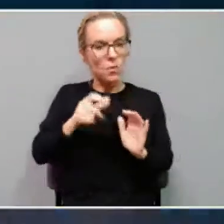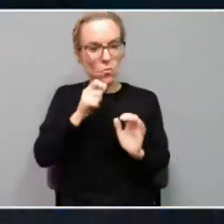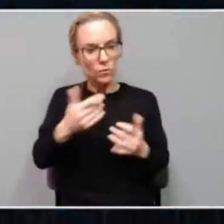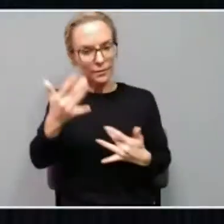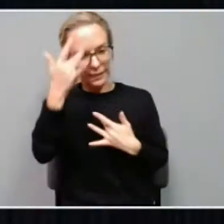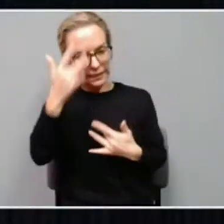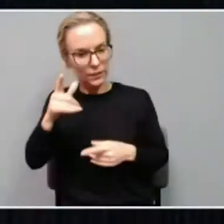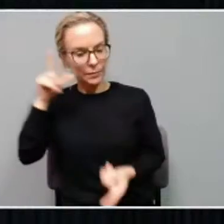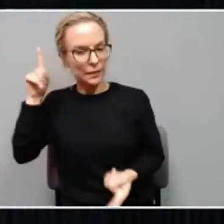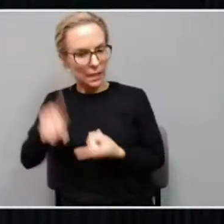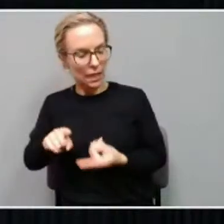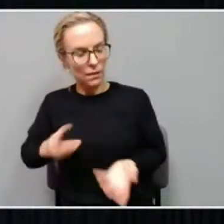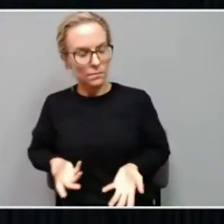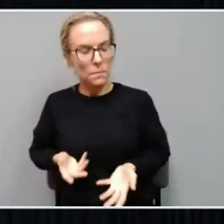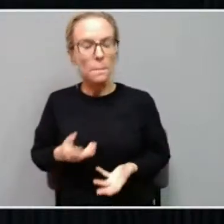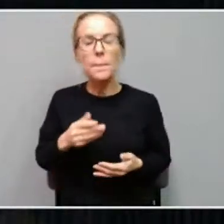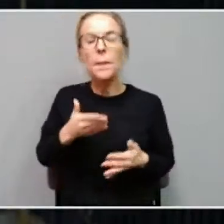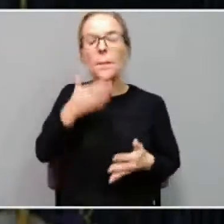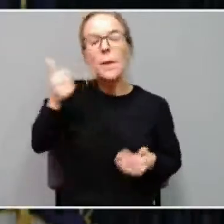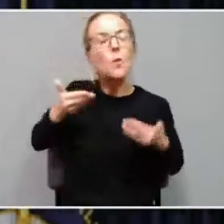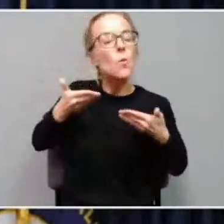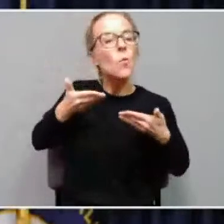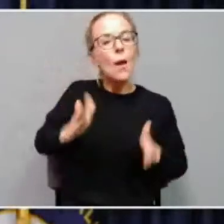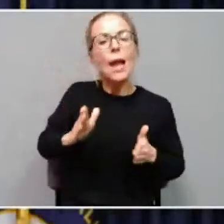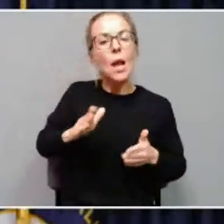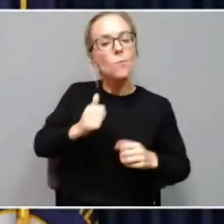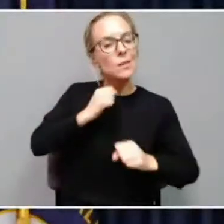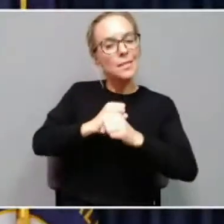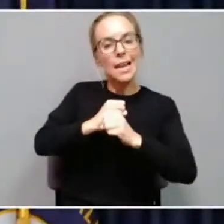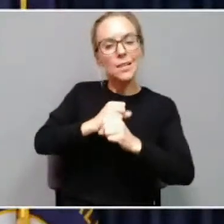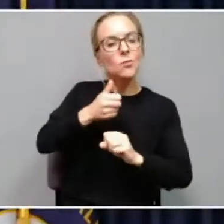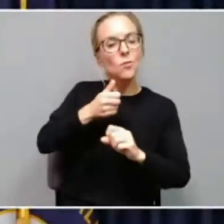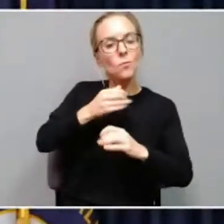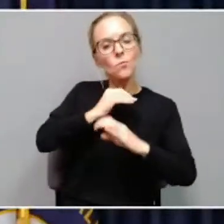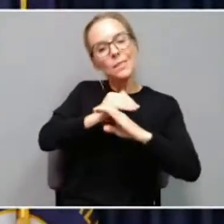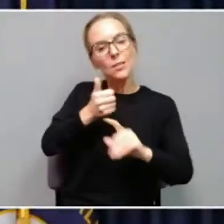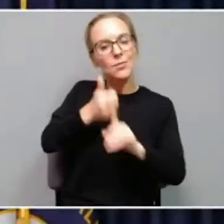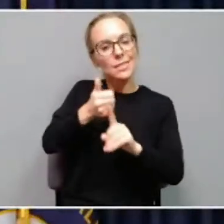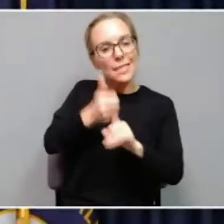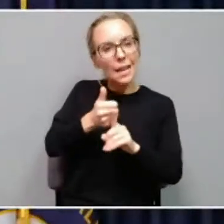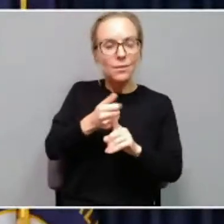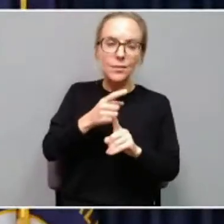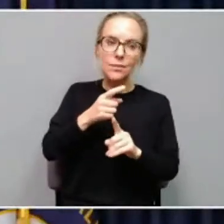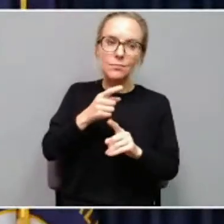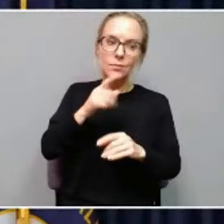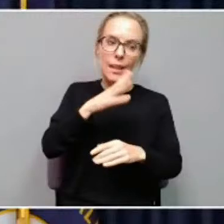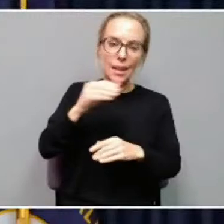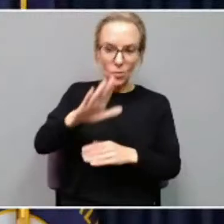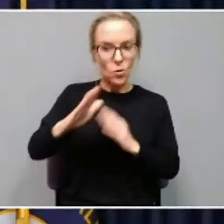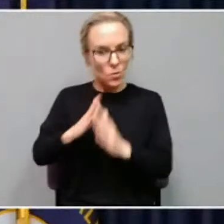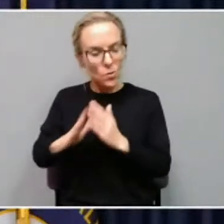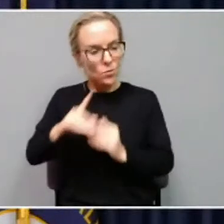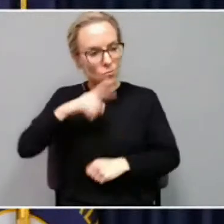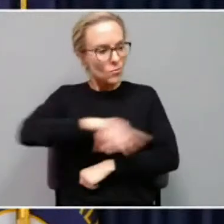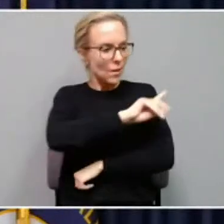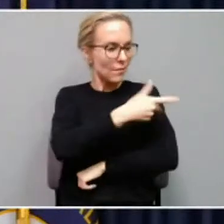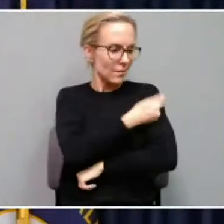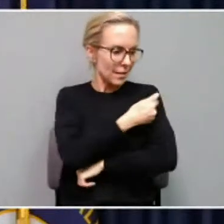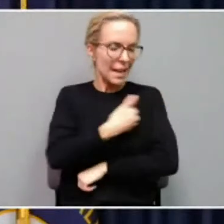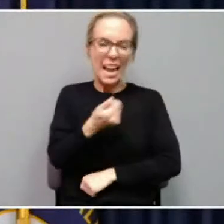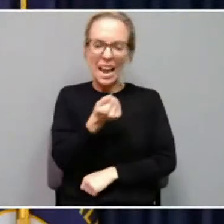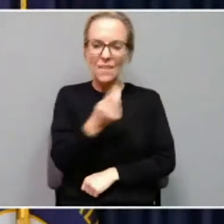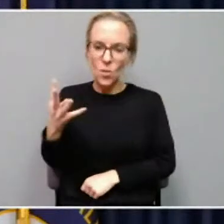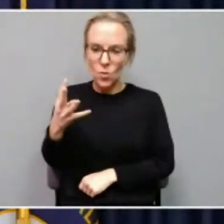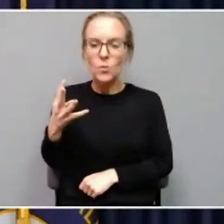So the best way to protect yourself and your community is to get vaccinated. So today, we got a couple additional